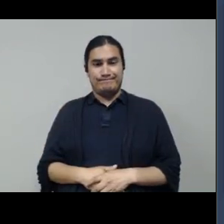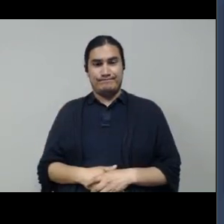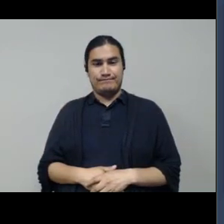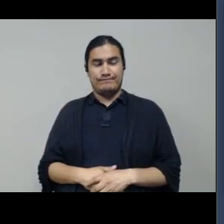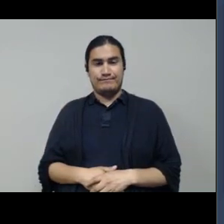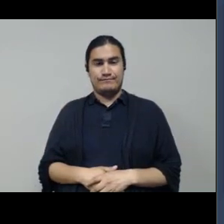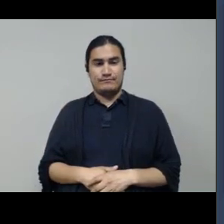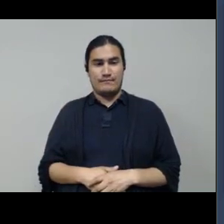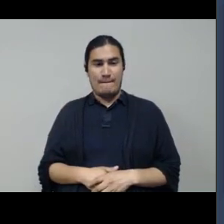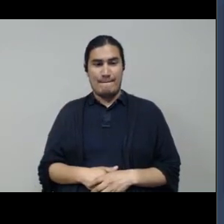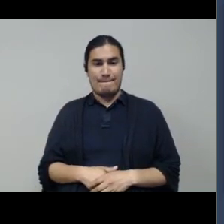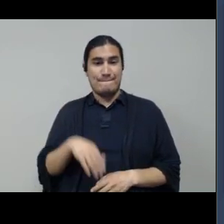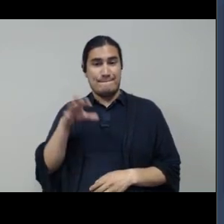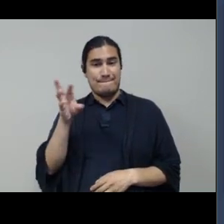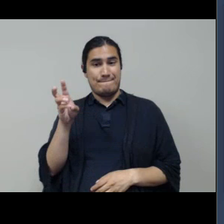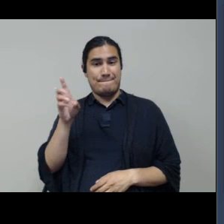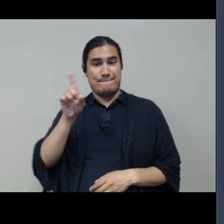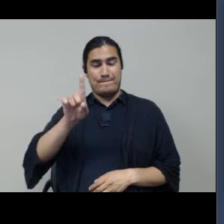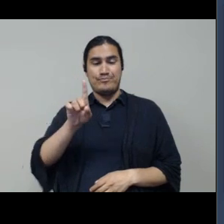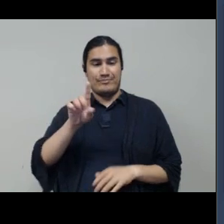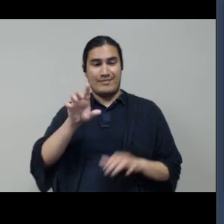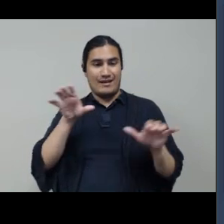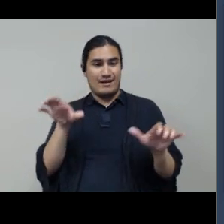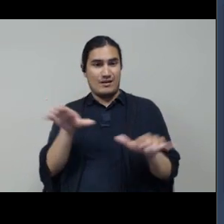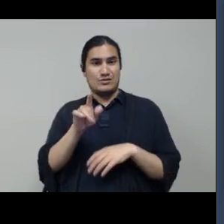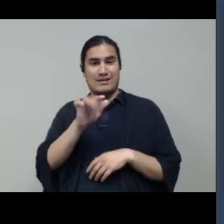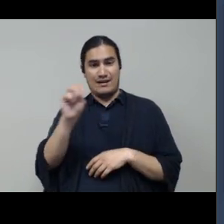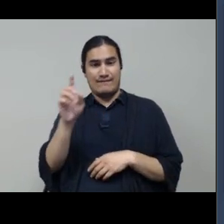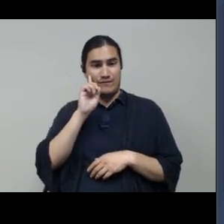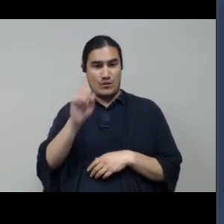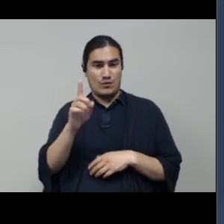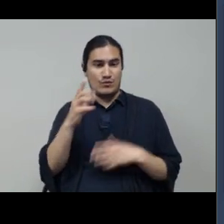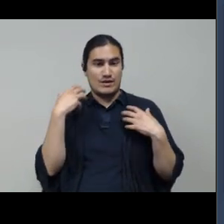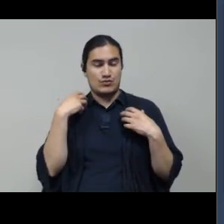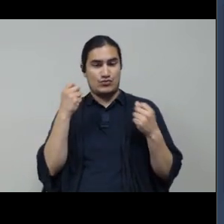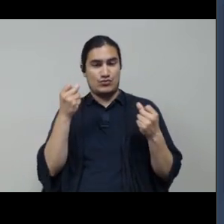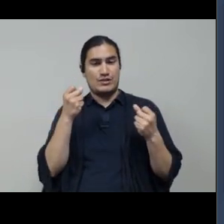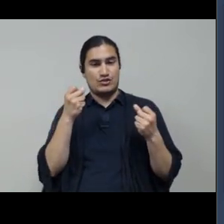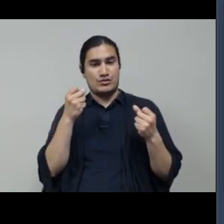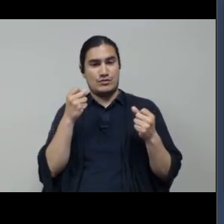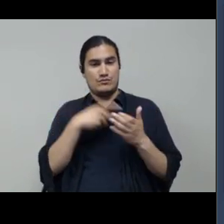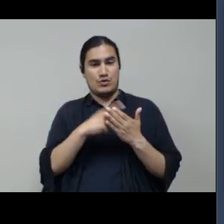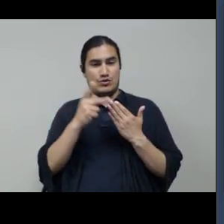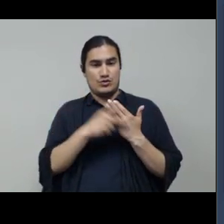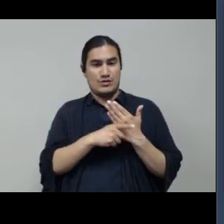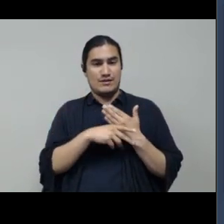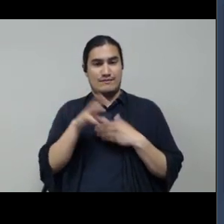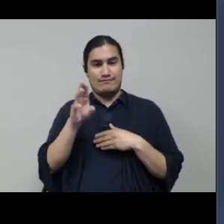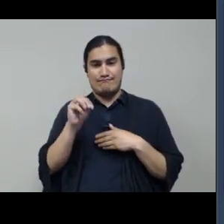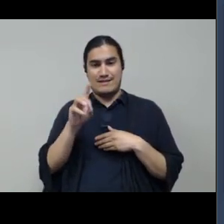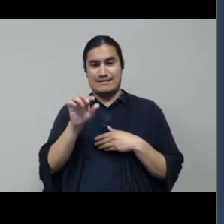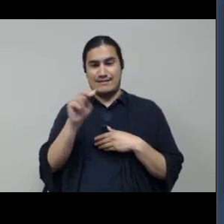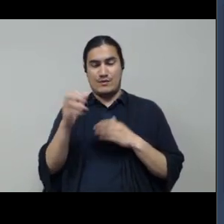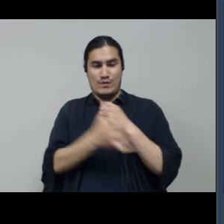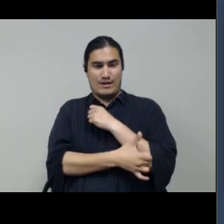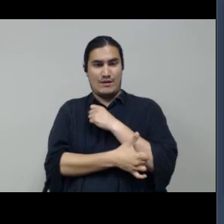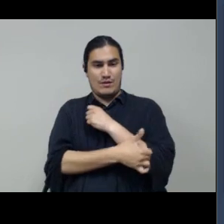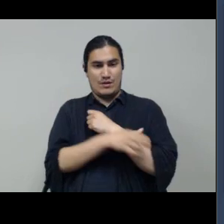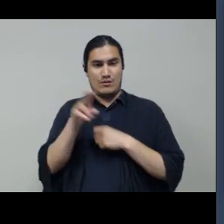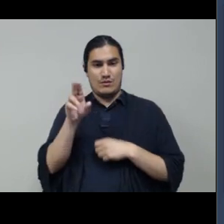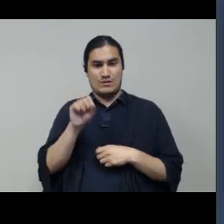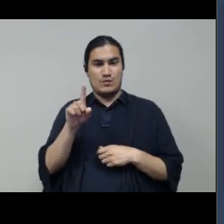Commissioners, item 61 is an action item for the permanent restoration project on US 101 in Mendocino County that is requesting a